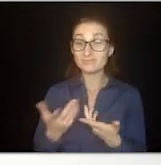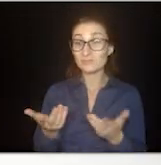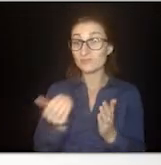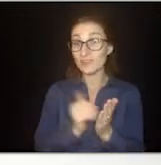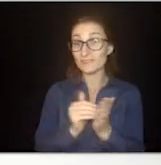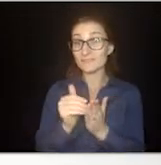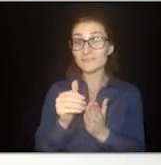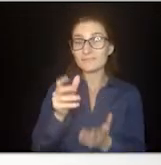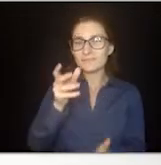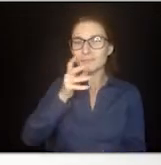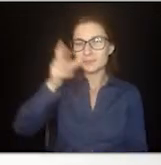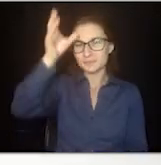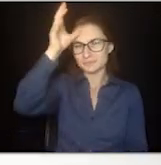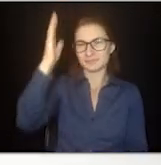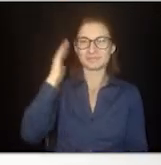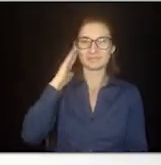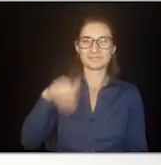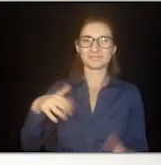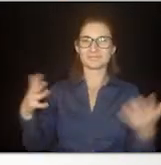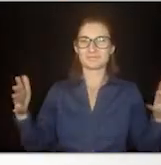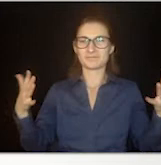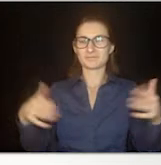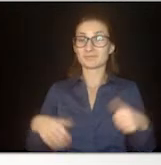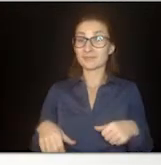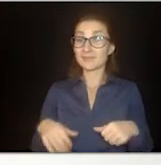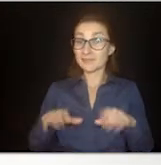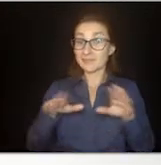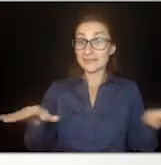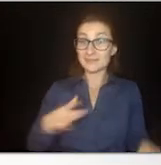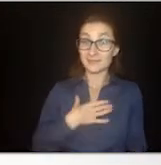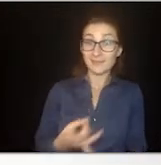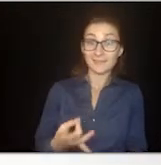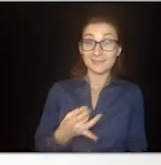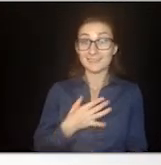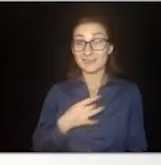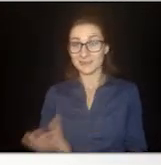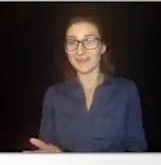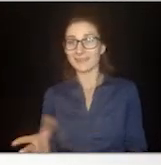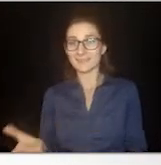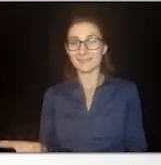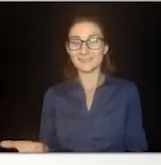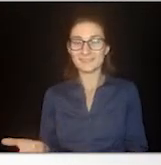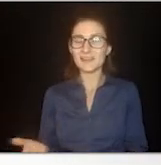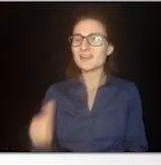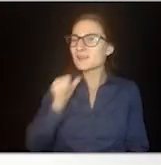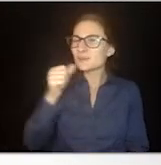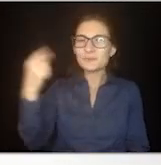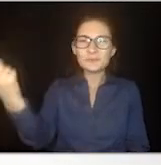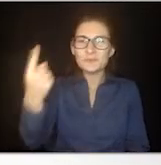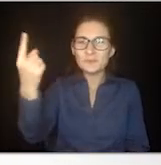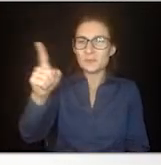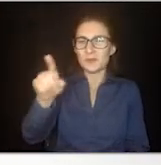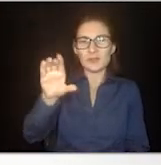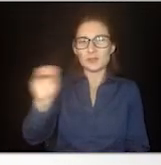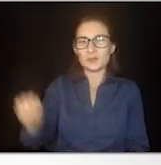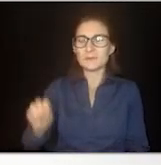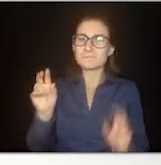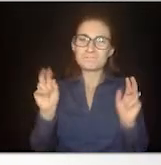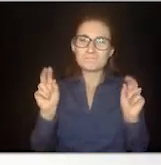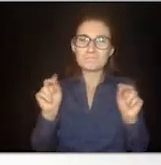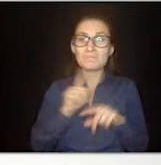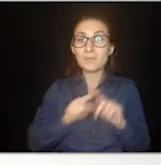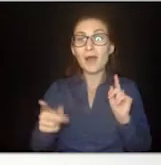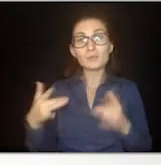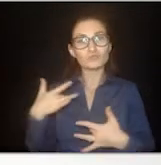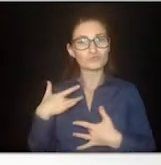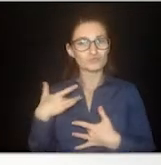most times, parents know. Parents know what their kids like and what they don't like. Not always, but most